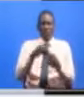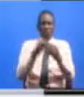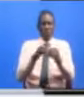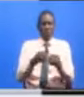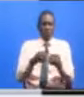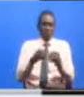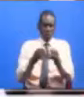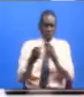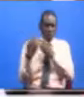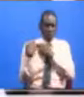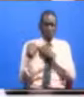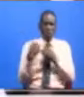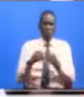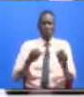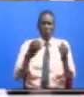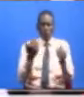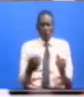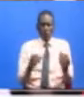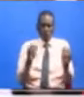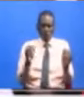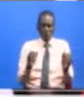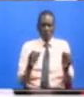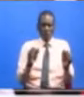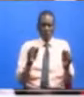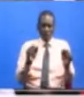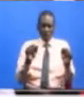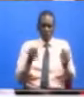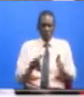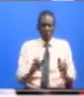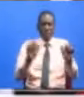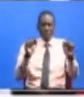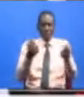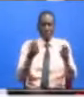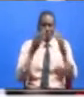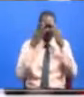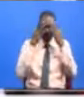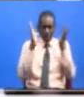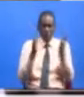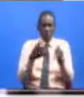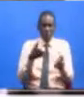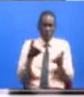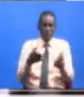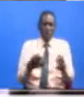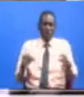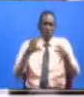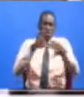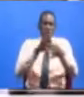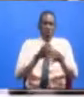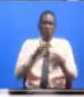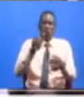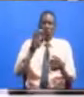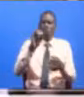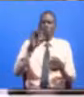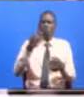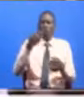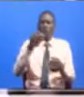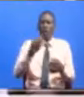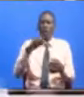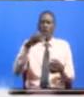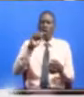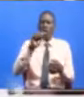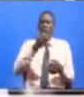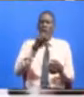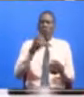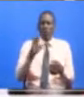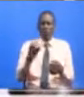on road safety. So we are here in collaboration with the Toyota Gazoo Racing team and